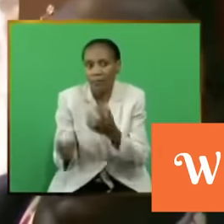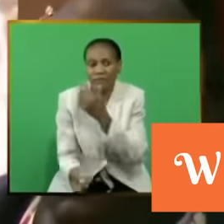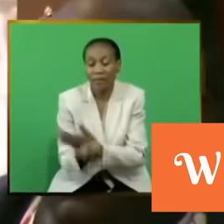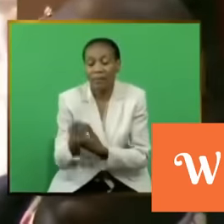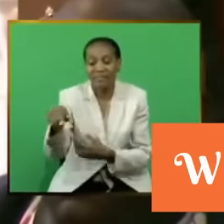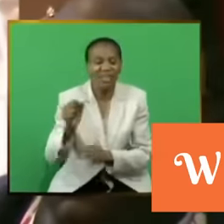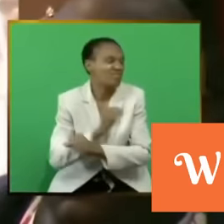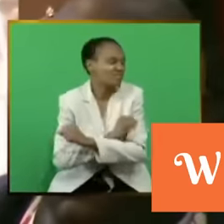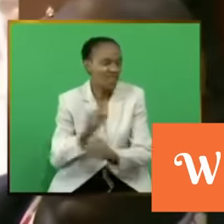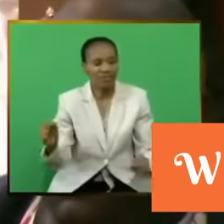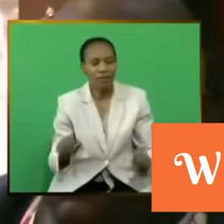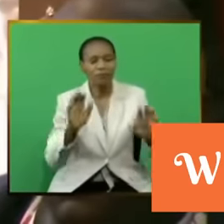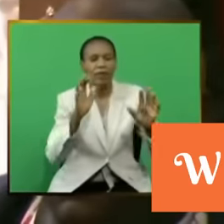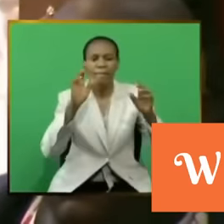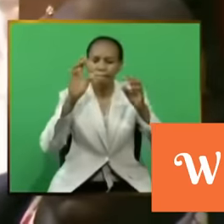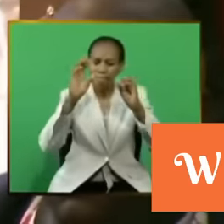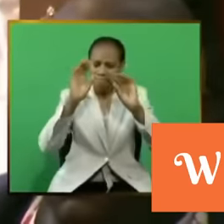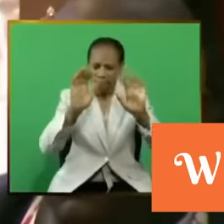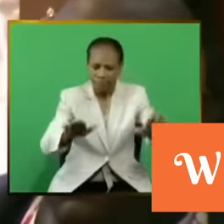Honorable members,